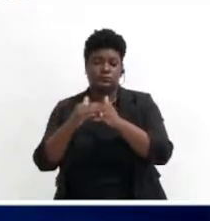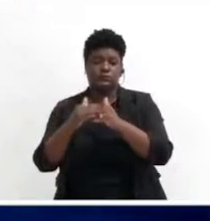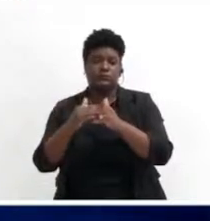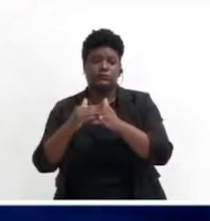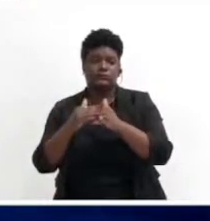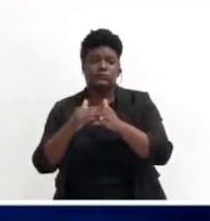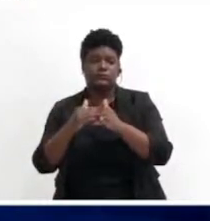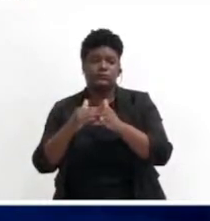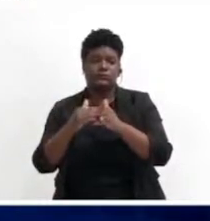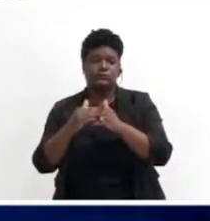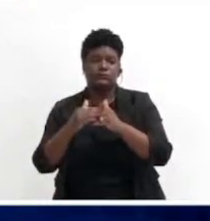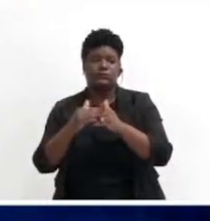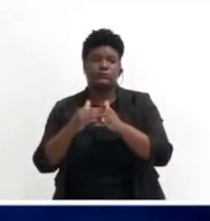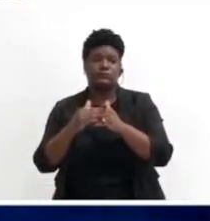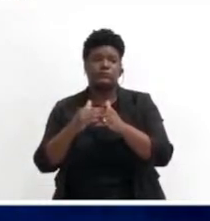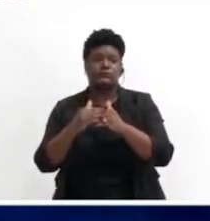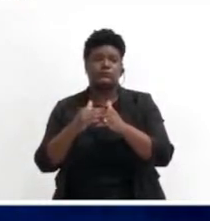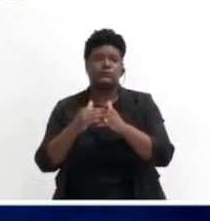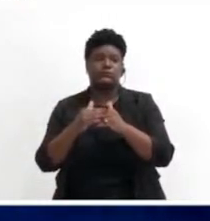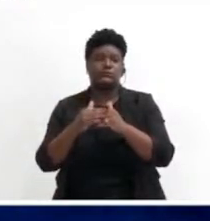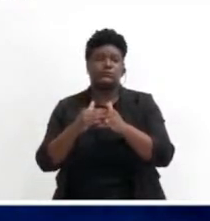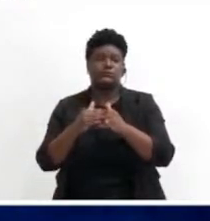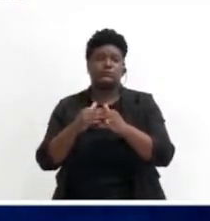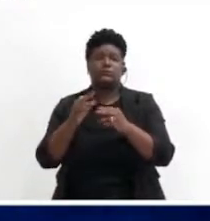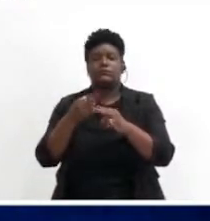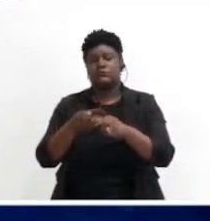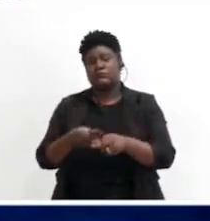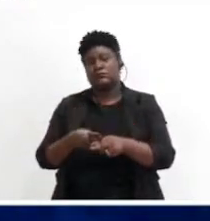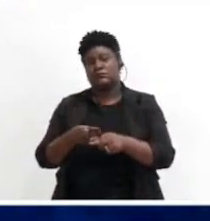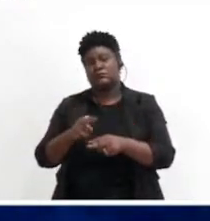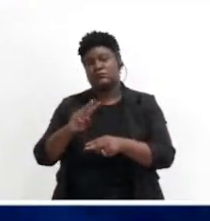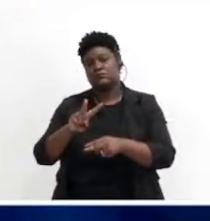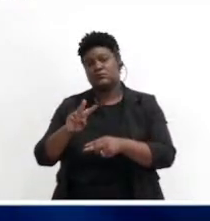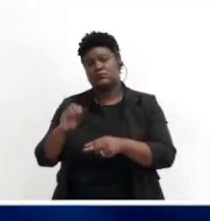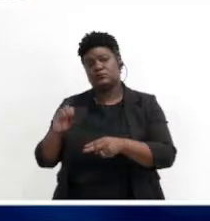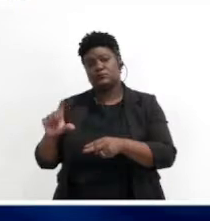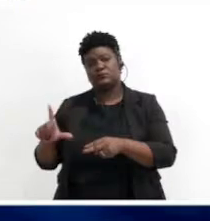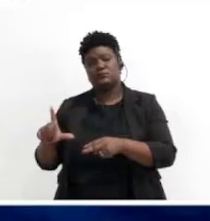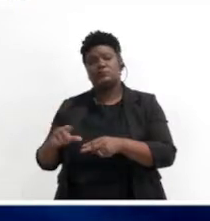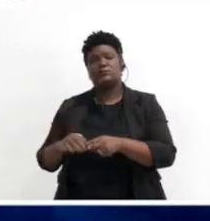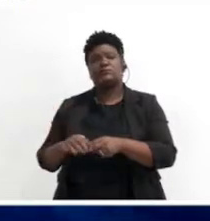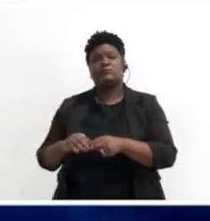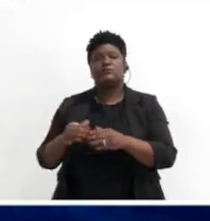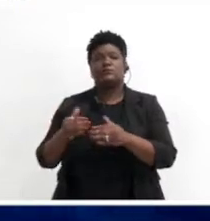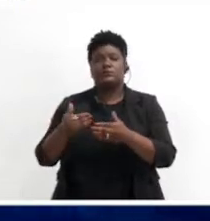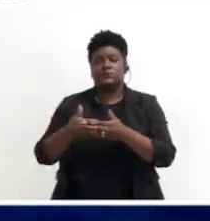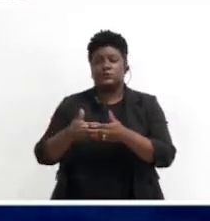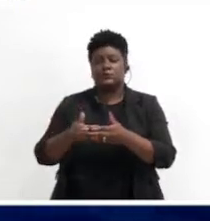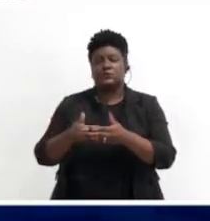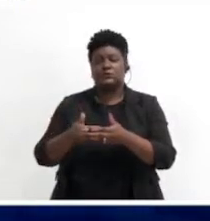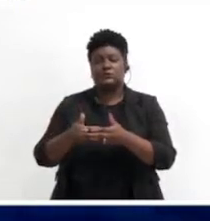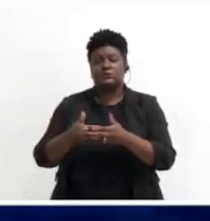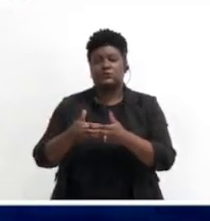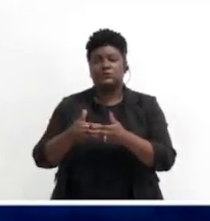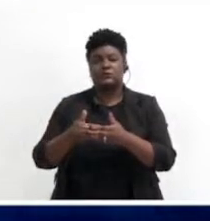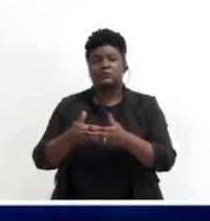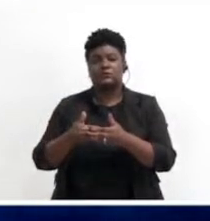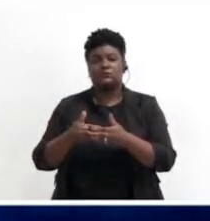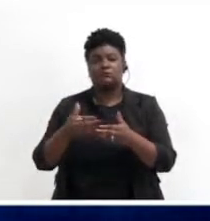The terminology there, BEOL, means back end of line. So just kind of the end processes of the wafer